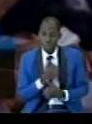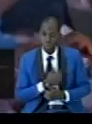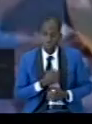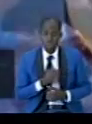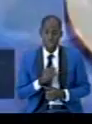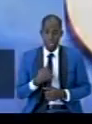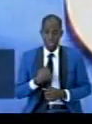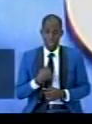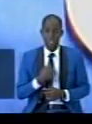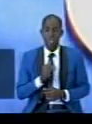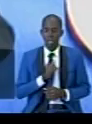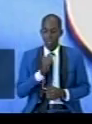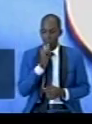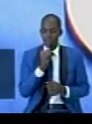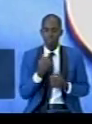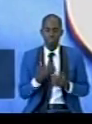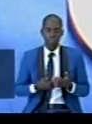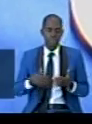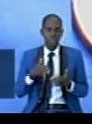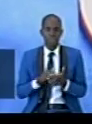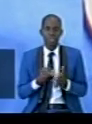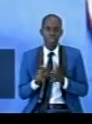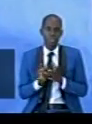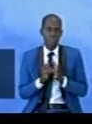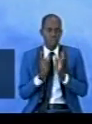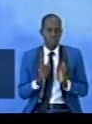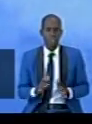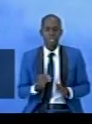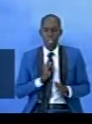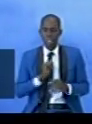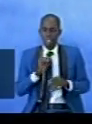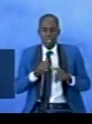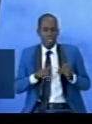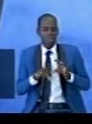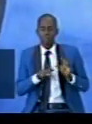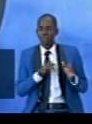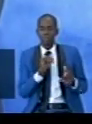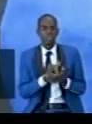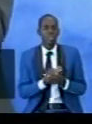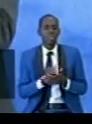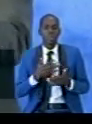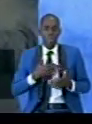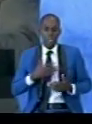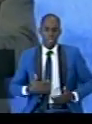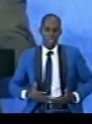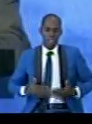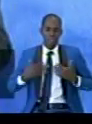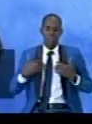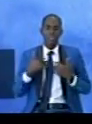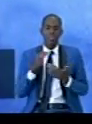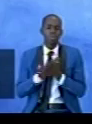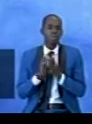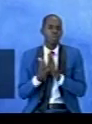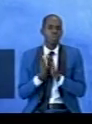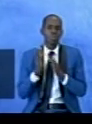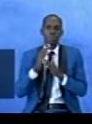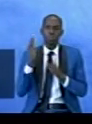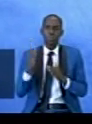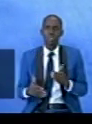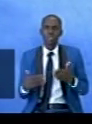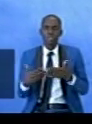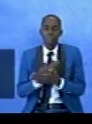a child of God, and my life has become totally new, and I cannot do that.